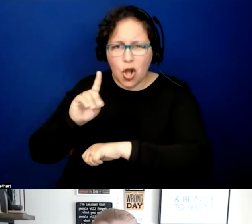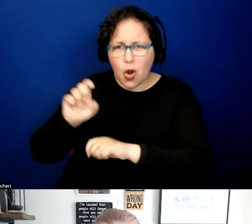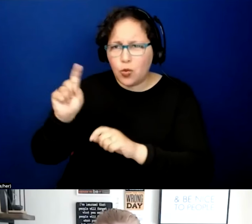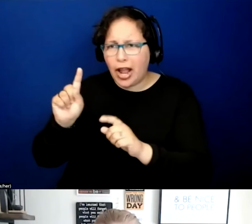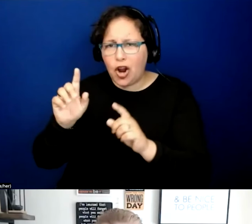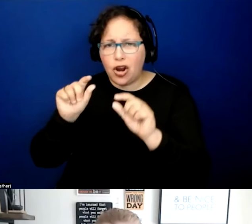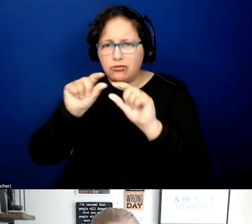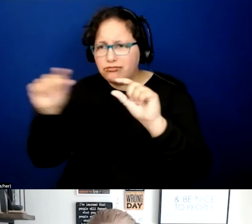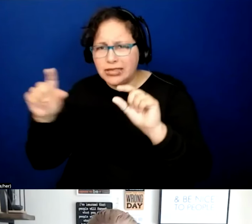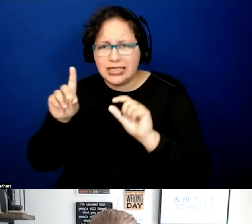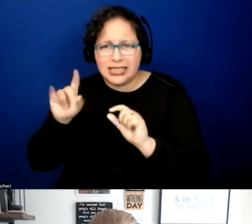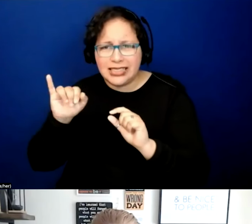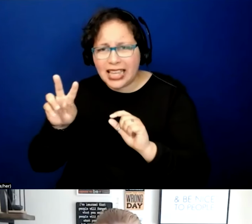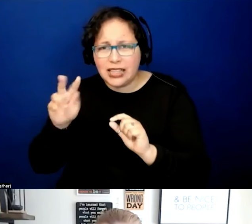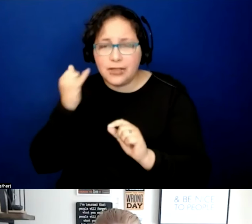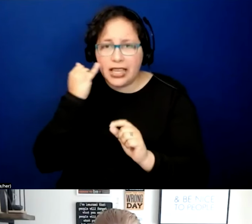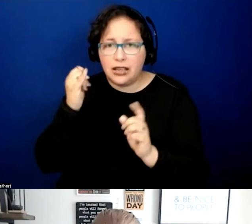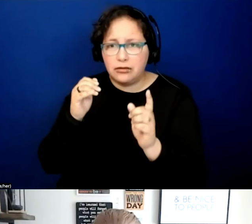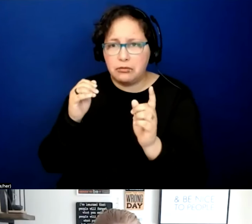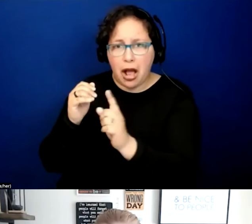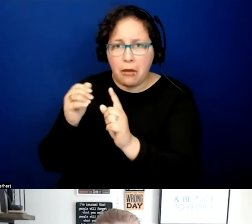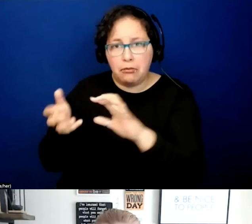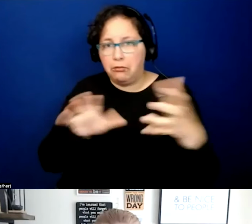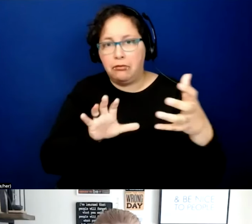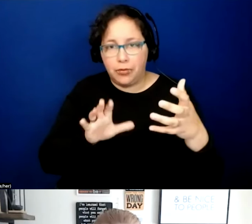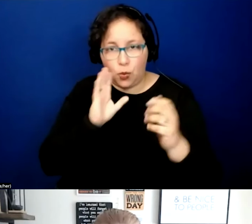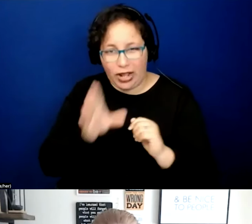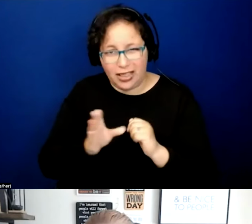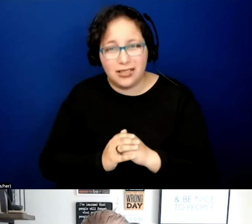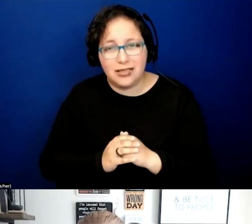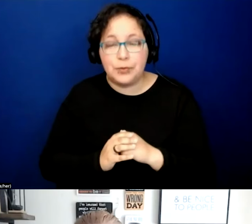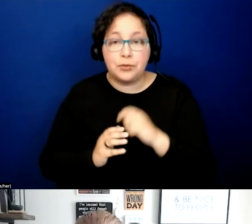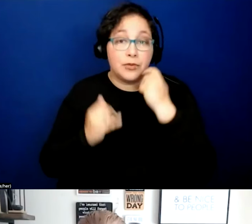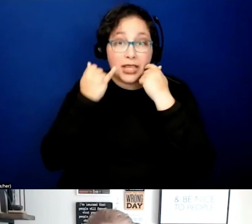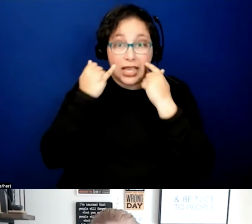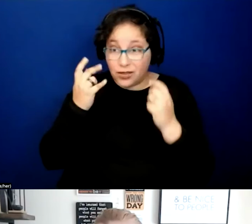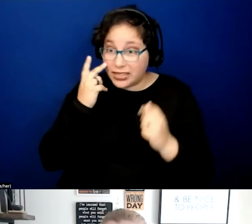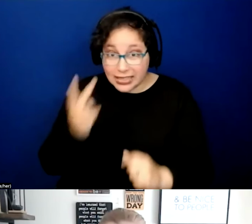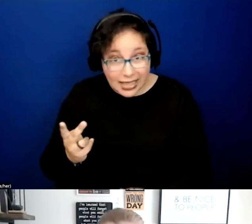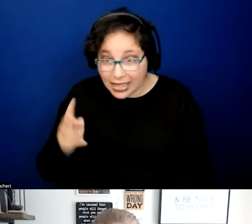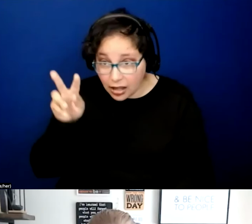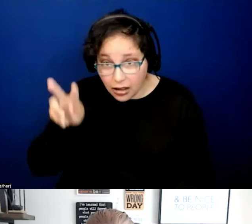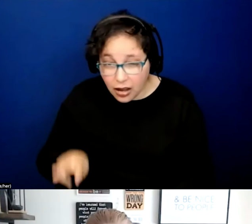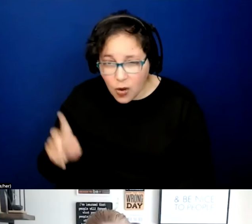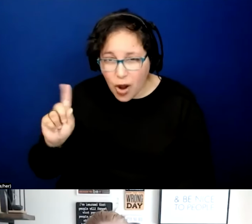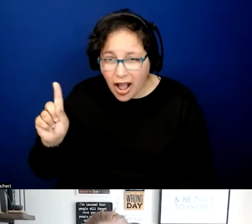go? If you put one in the wrong place, the whole page breaks. And if you can't see it and you can't reference where it is, then